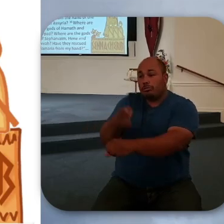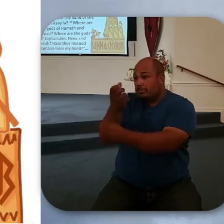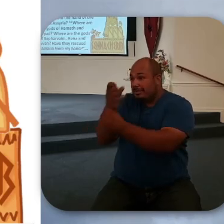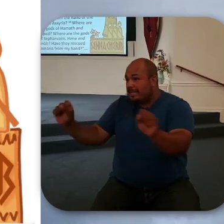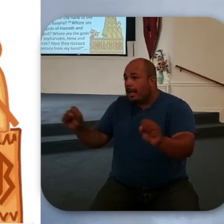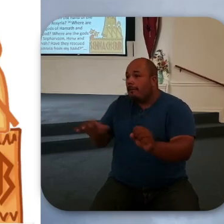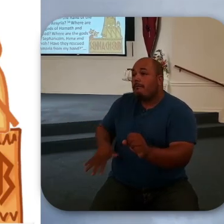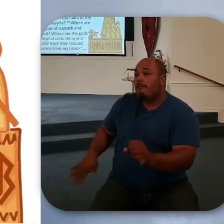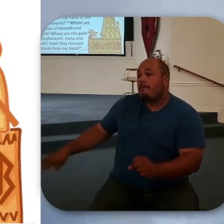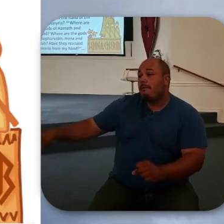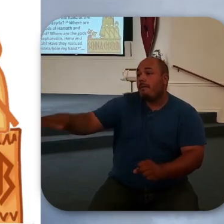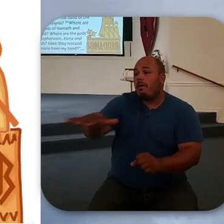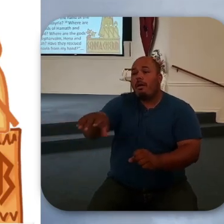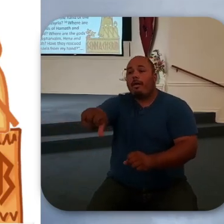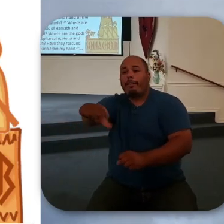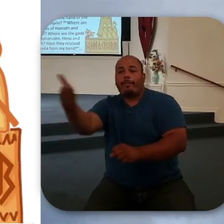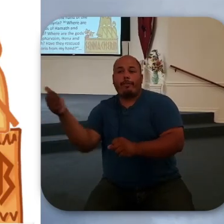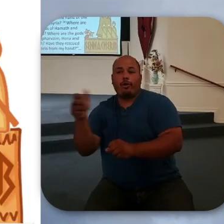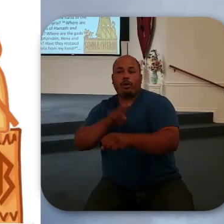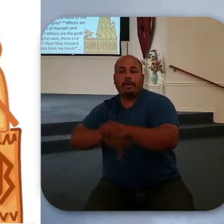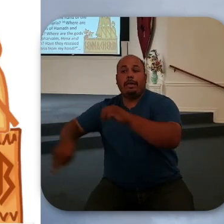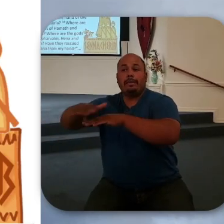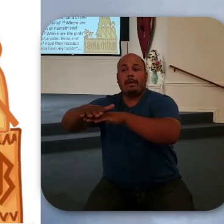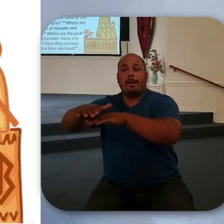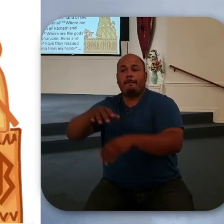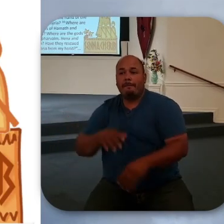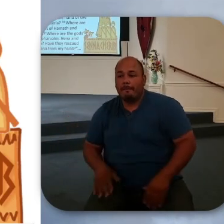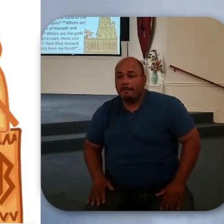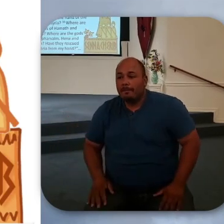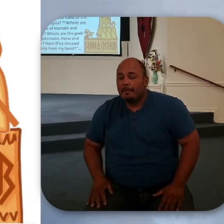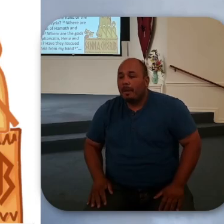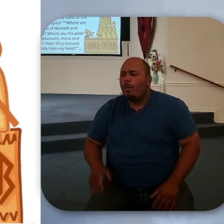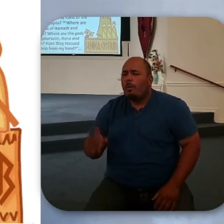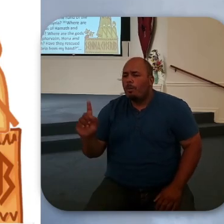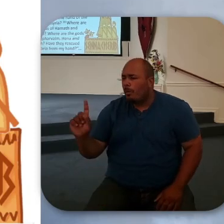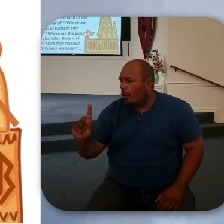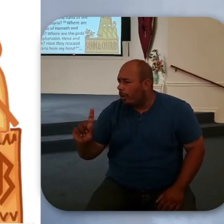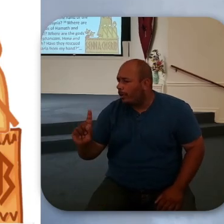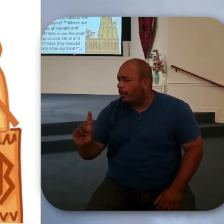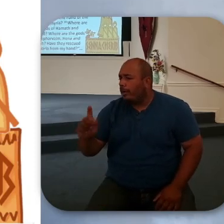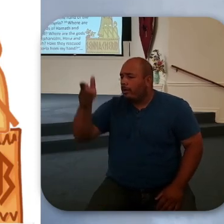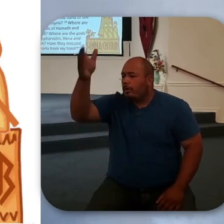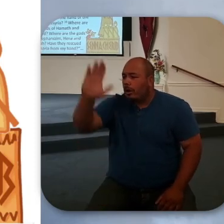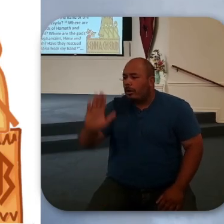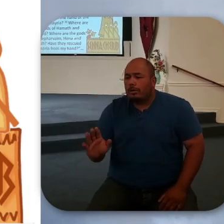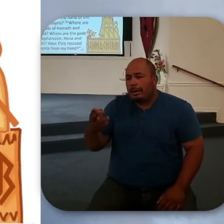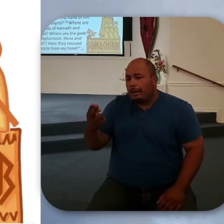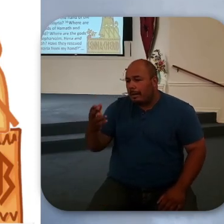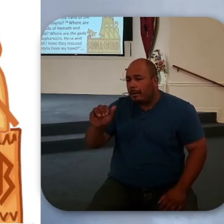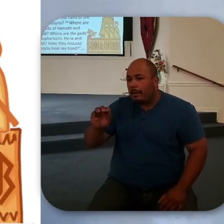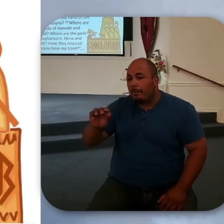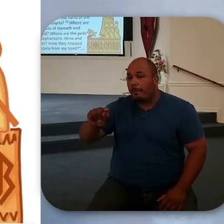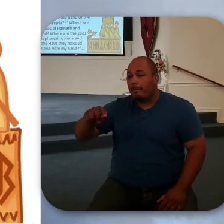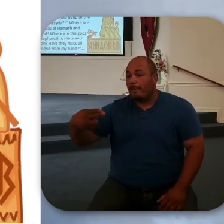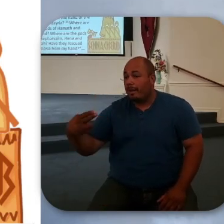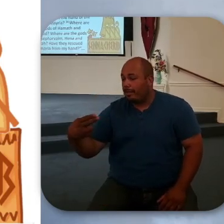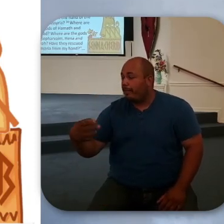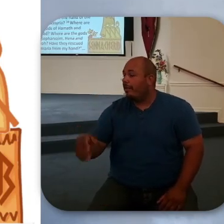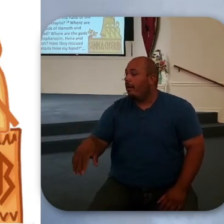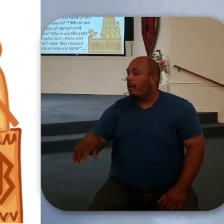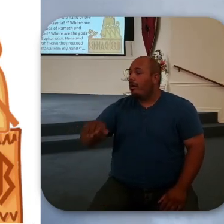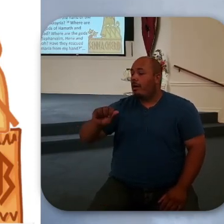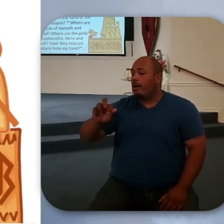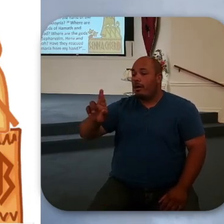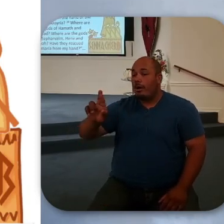of Assyria? Where are the gods of Hamath and Arpad? Where are the gods of Sepharvaim,